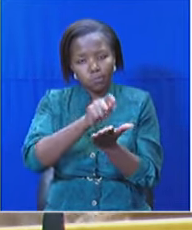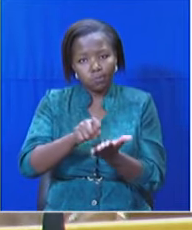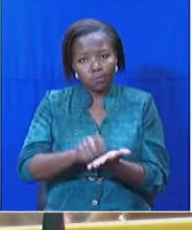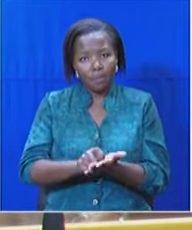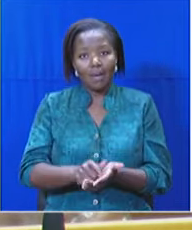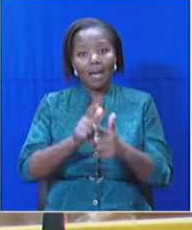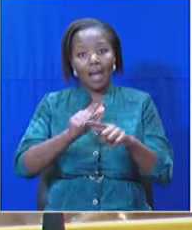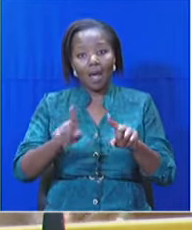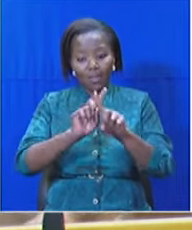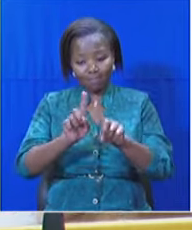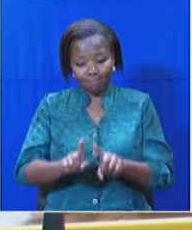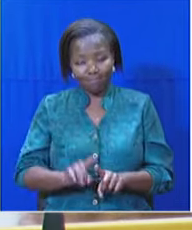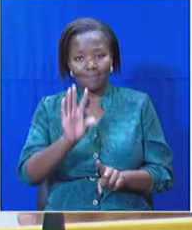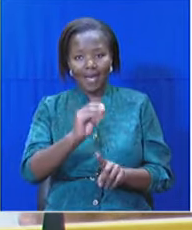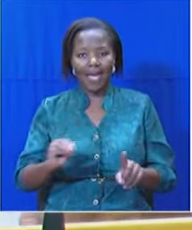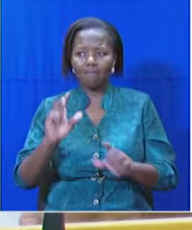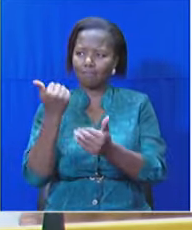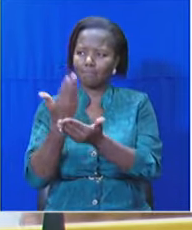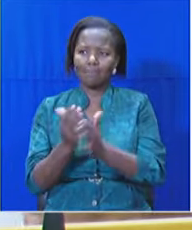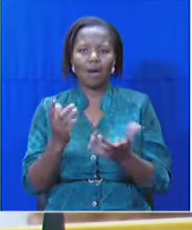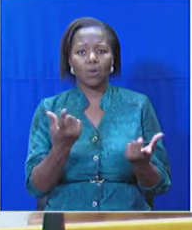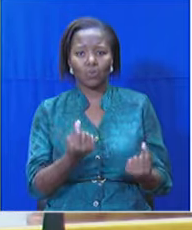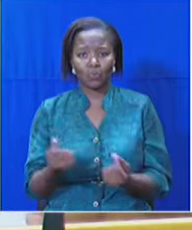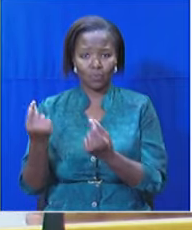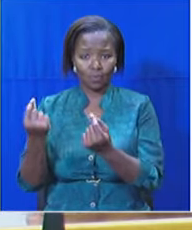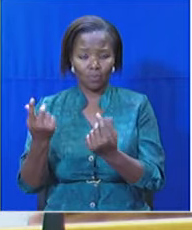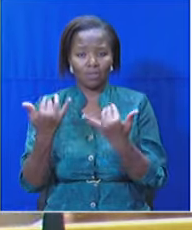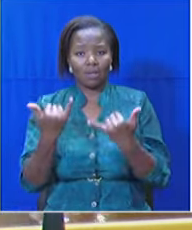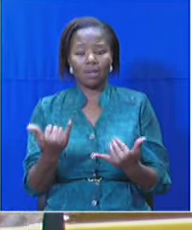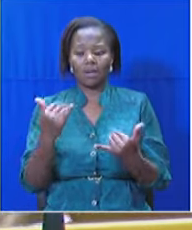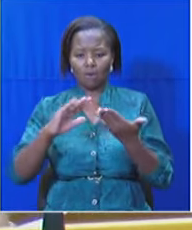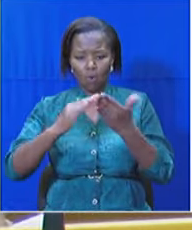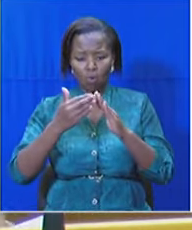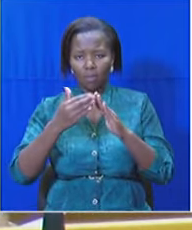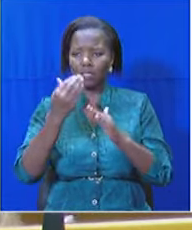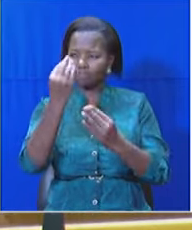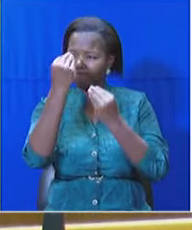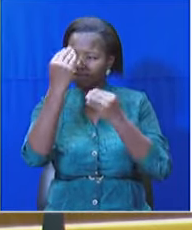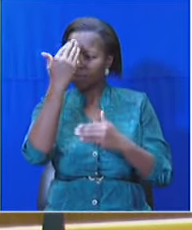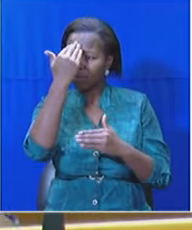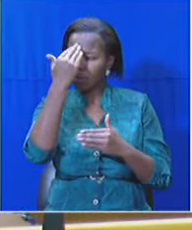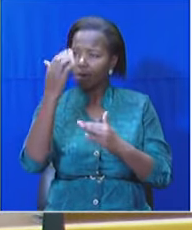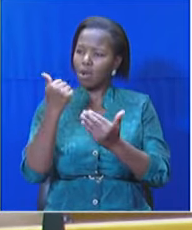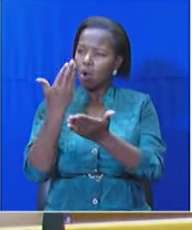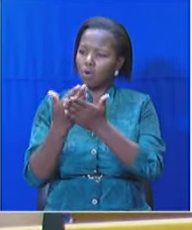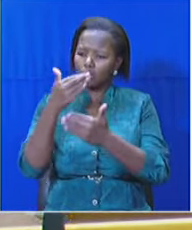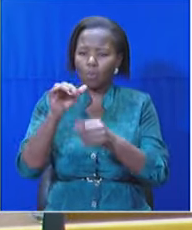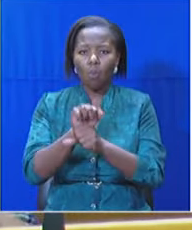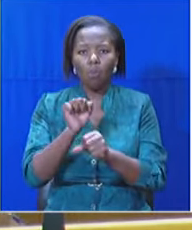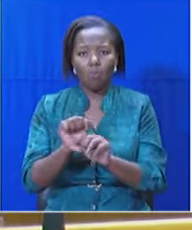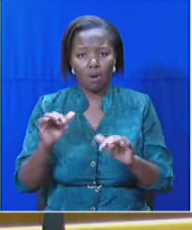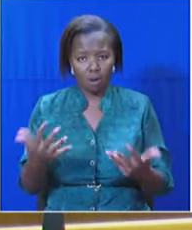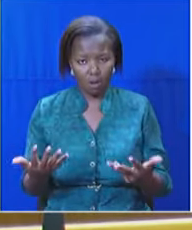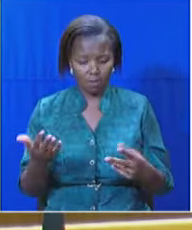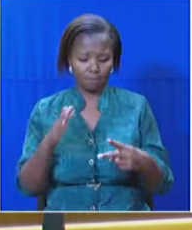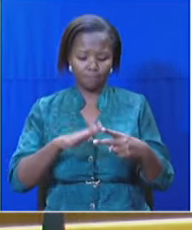The Commission has procured printers which will be used to communicate and educate the public about the lodgement process and the program